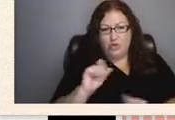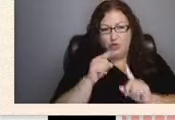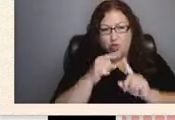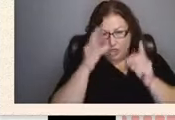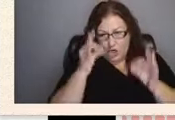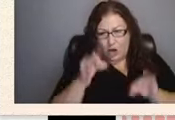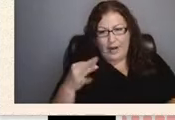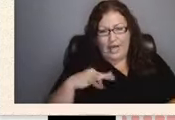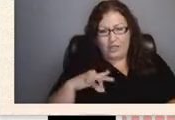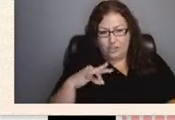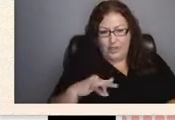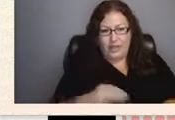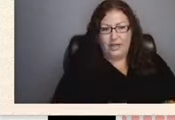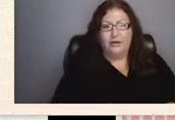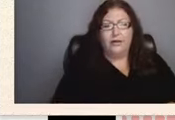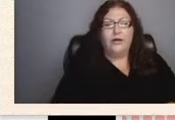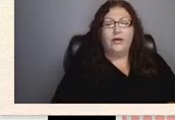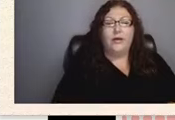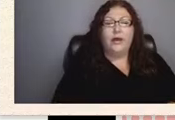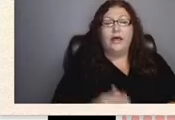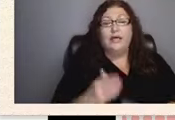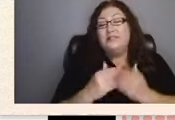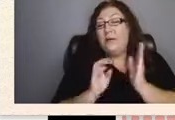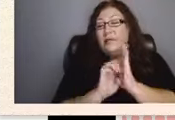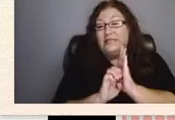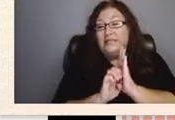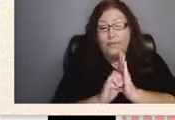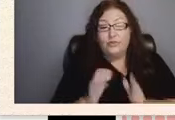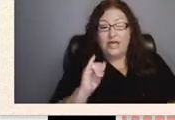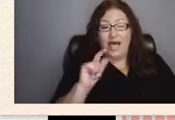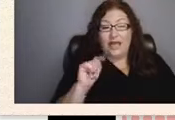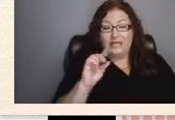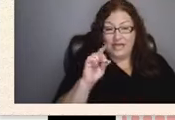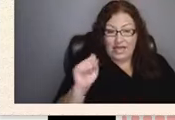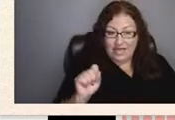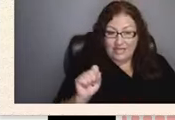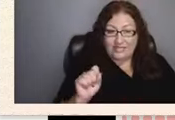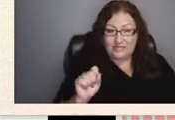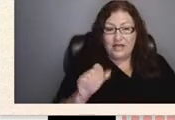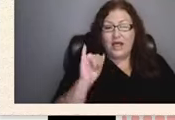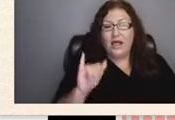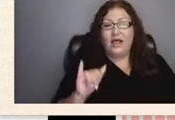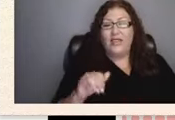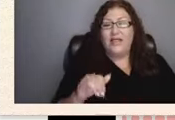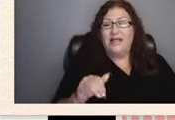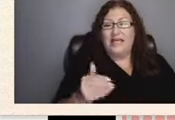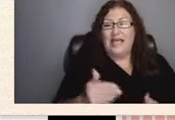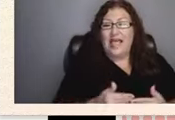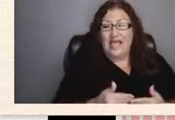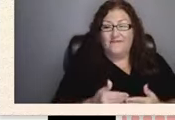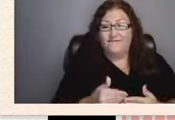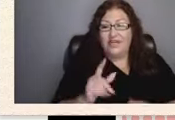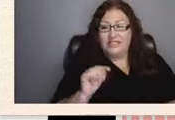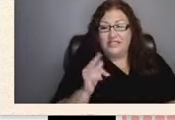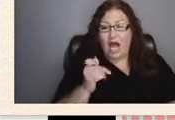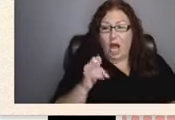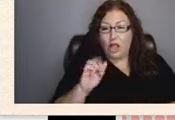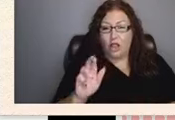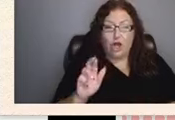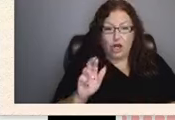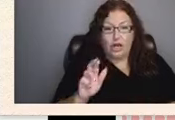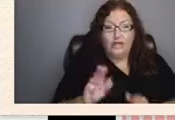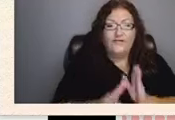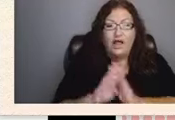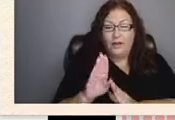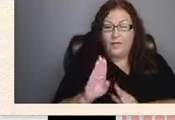eligibility. And some examples are ITDS, that's Infant Toddler Developmental Specialist, progress notes, or they can use